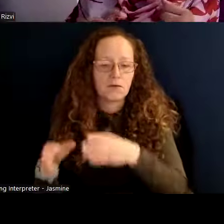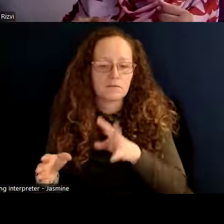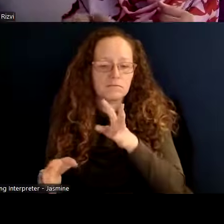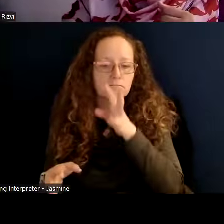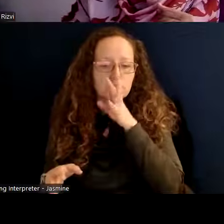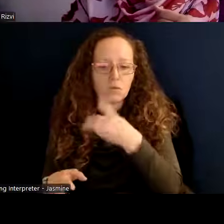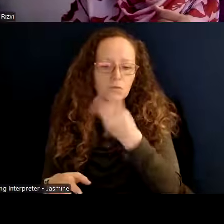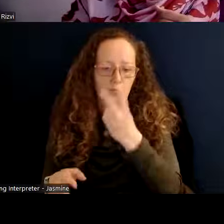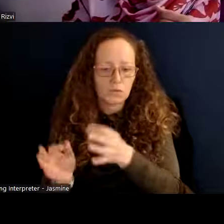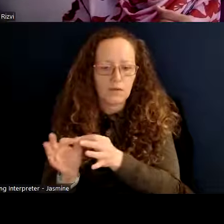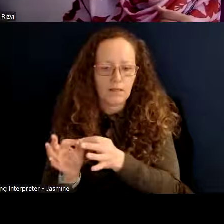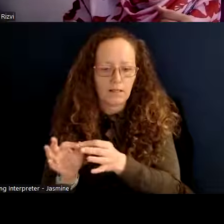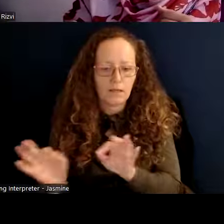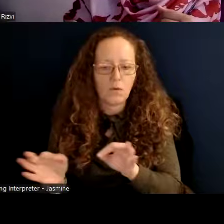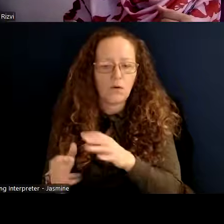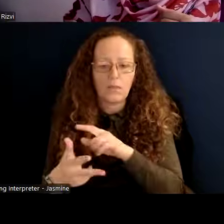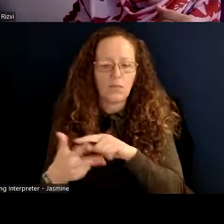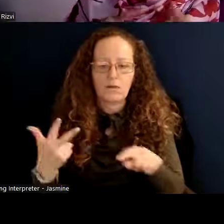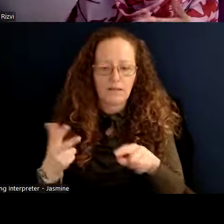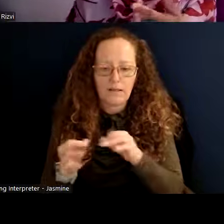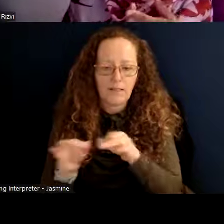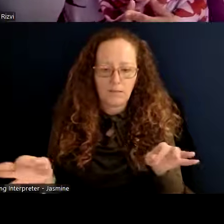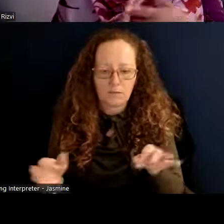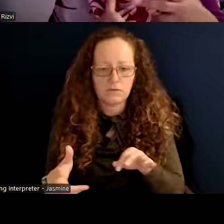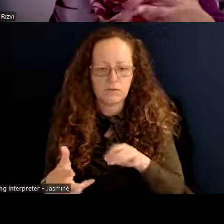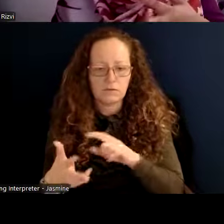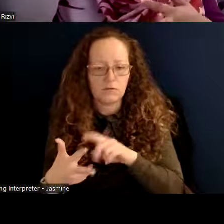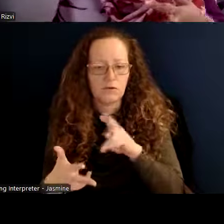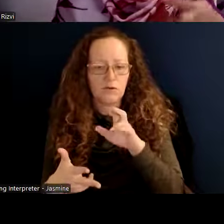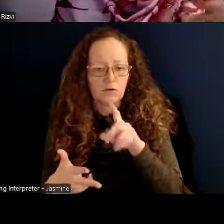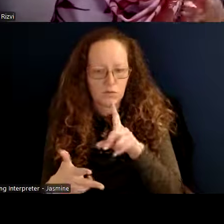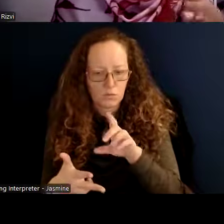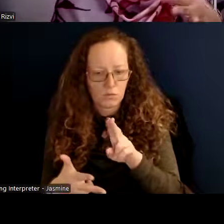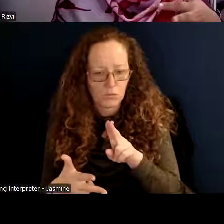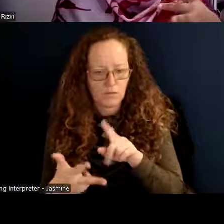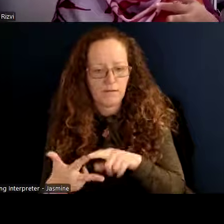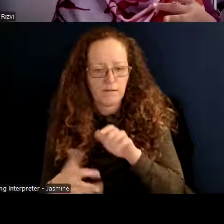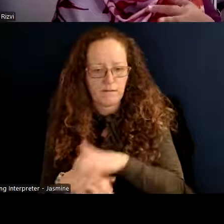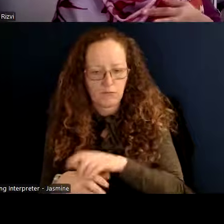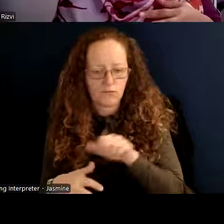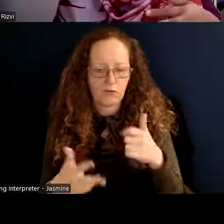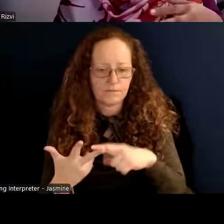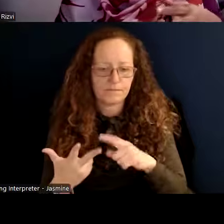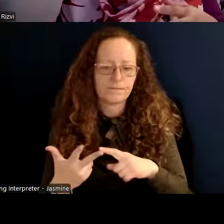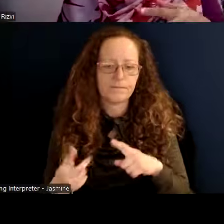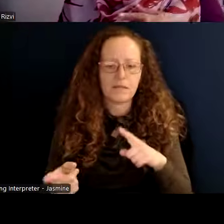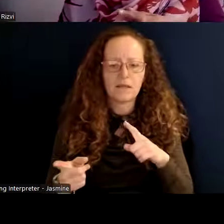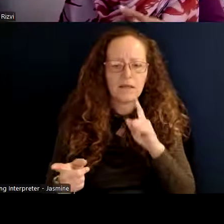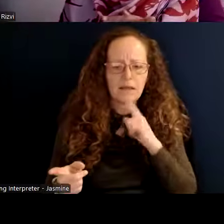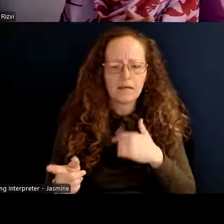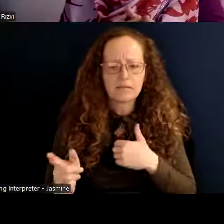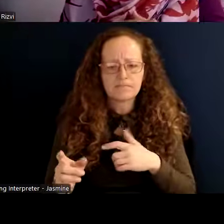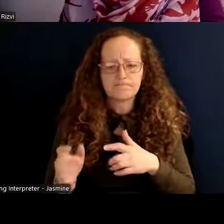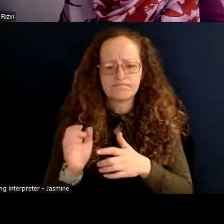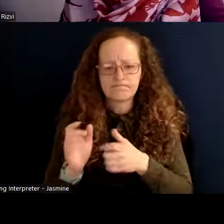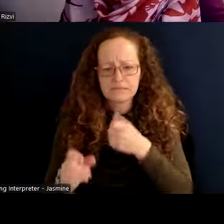Najamuddin's story illustrates a capacity for self-advocacy, his unique talents, and his commitment to the archaeological site. The archive